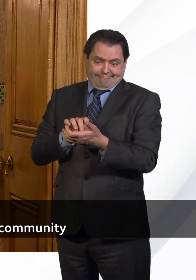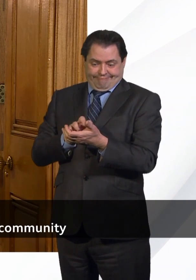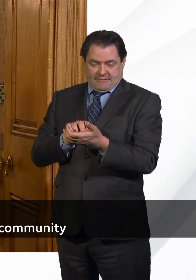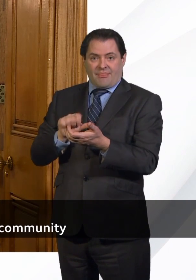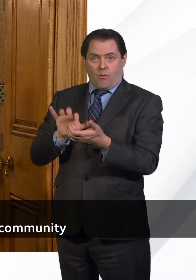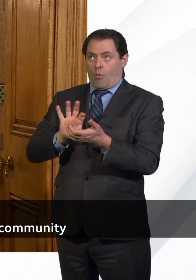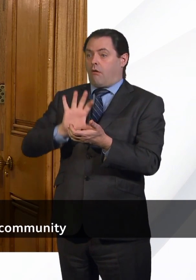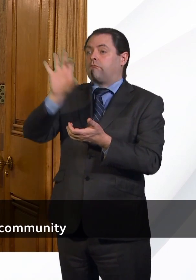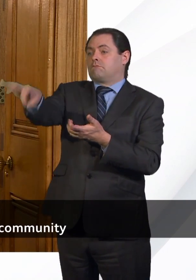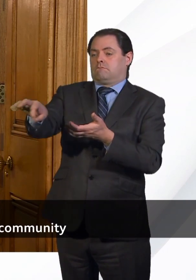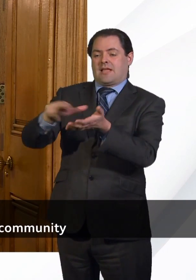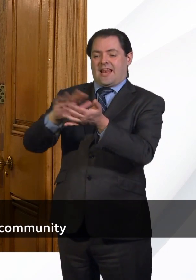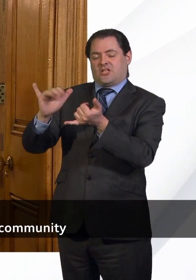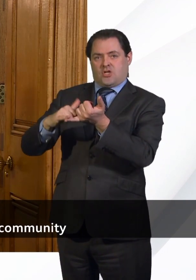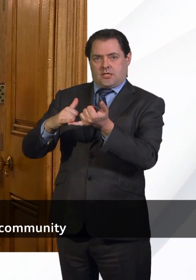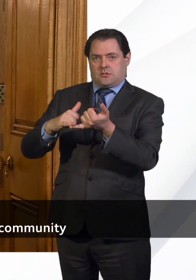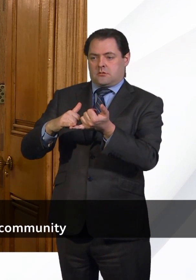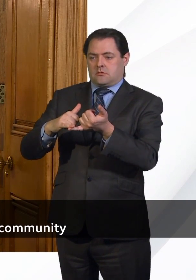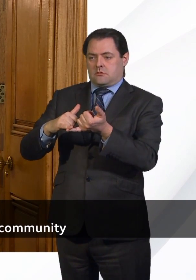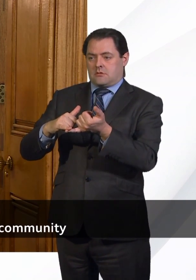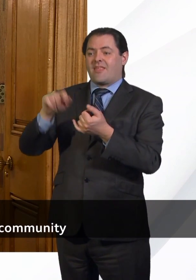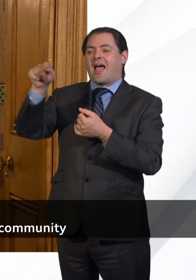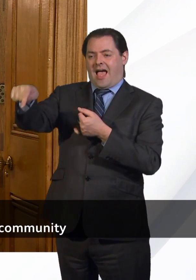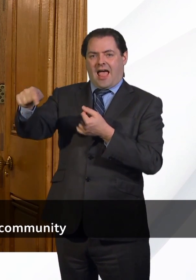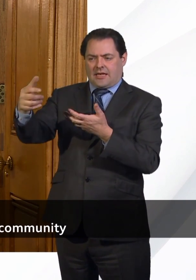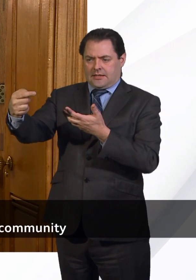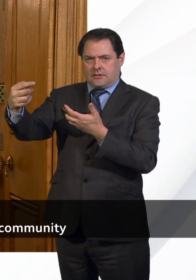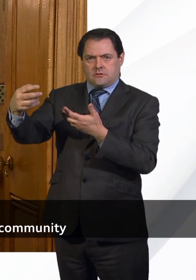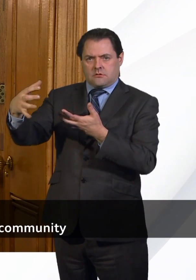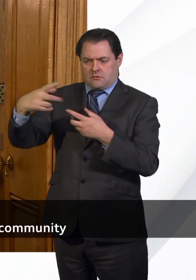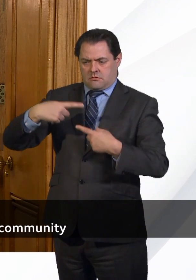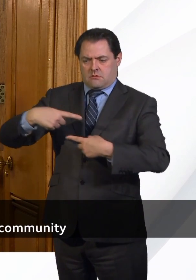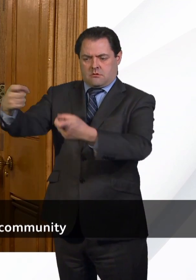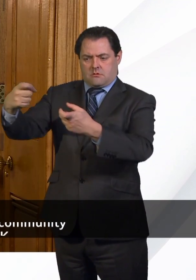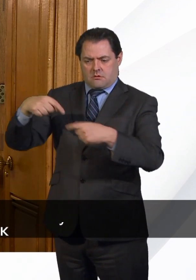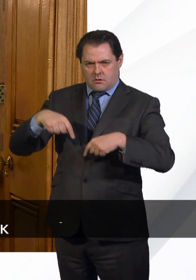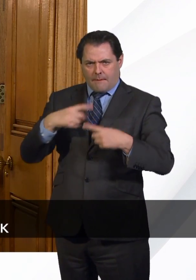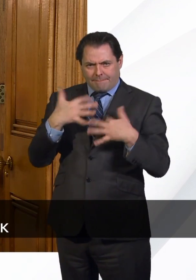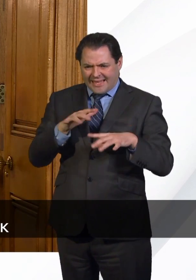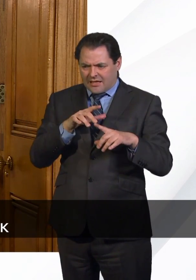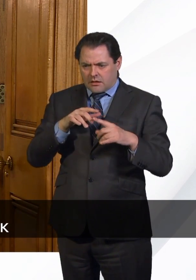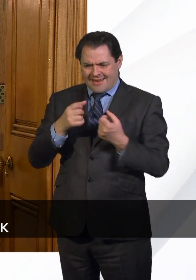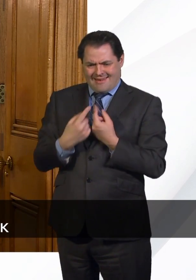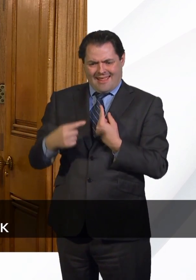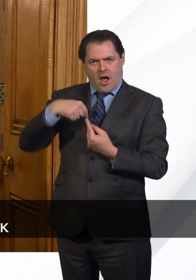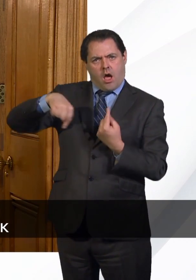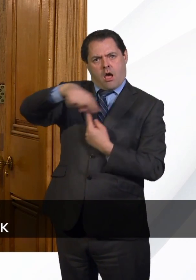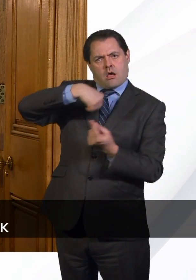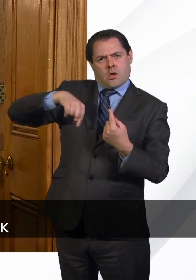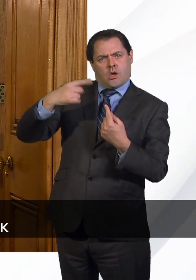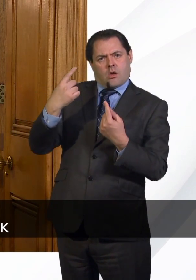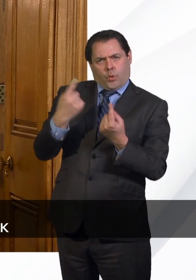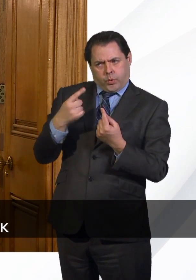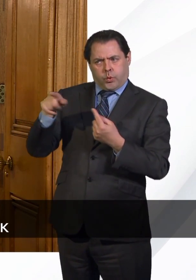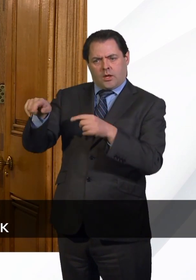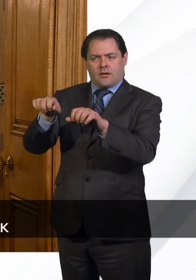the NHS needs to contact those who you've been in contact with, and so